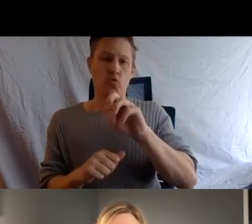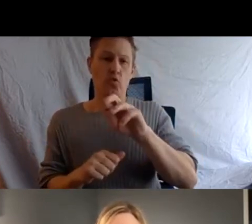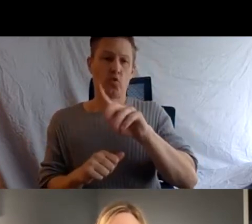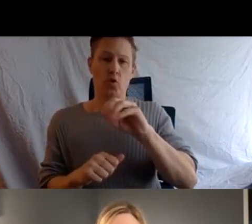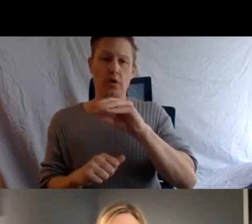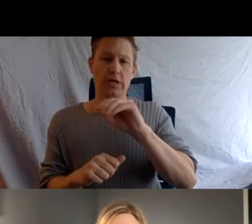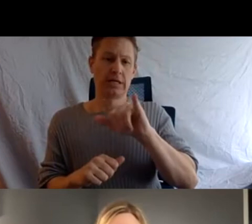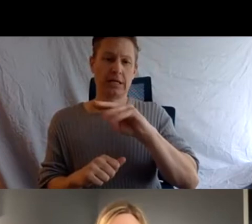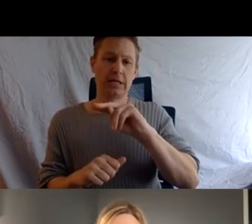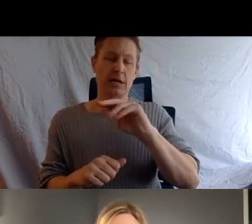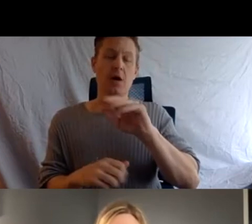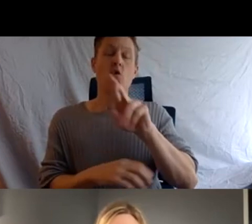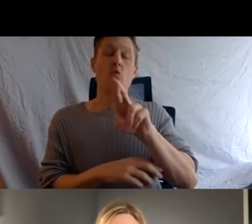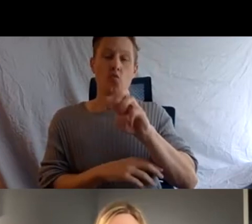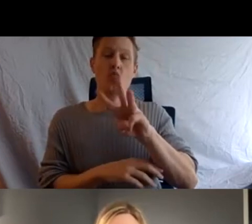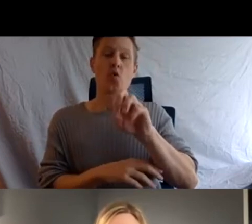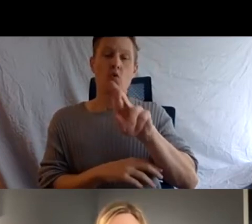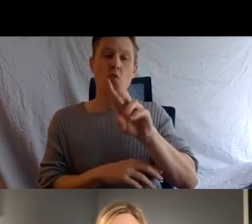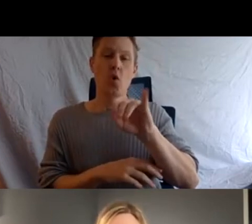world.